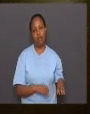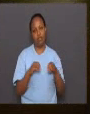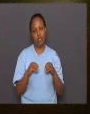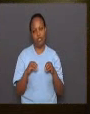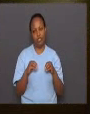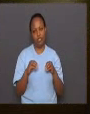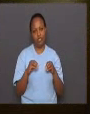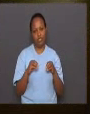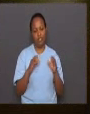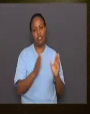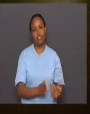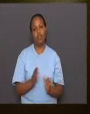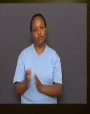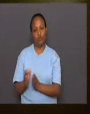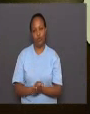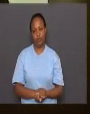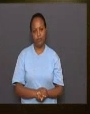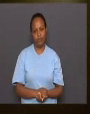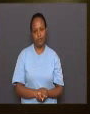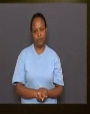Students, let's get ready.